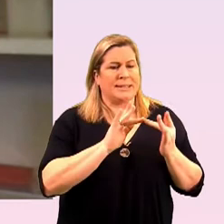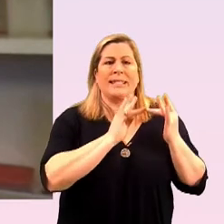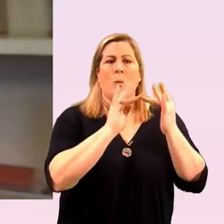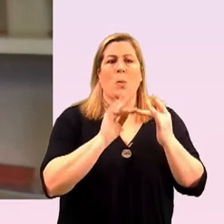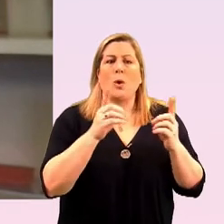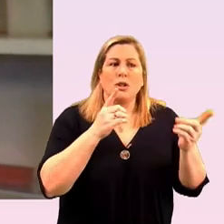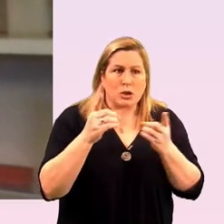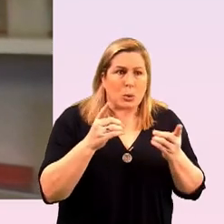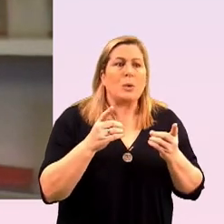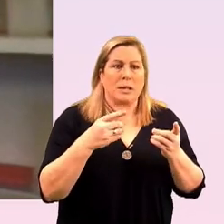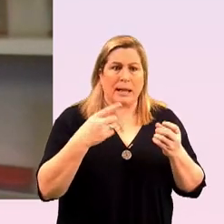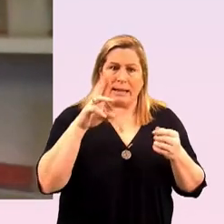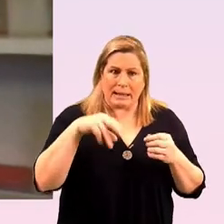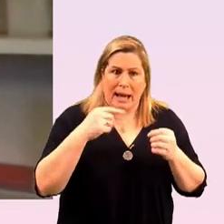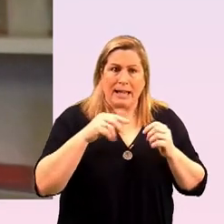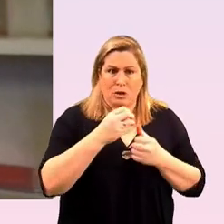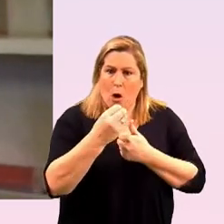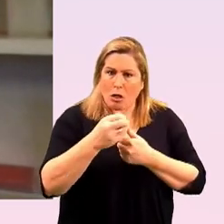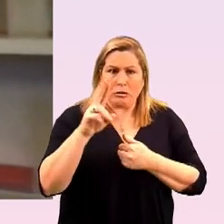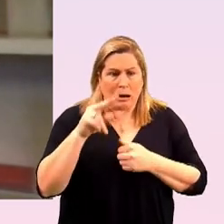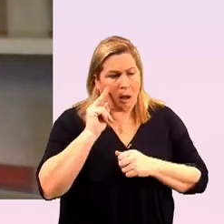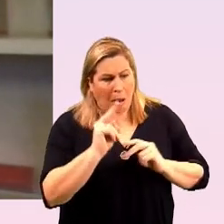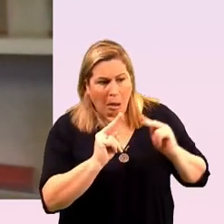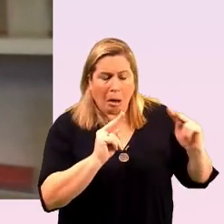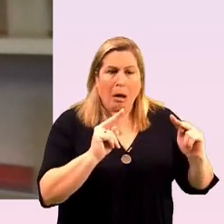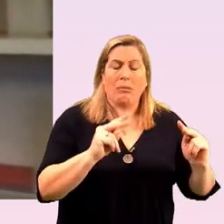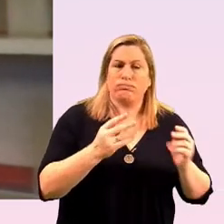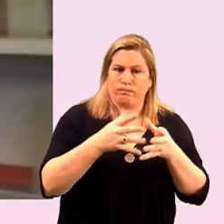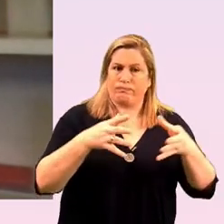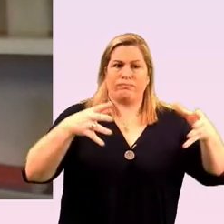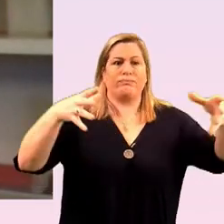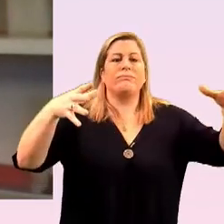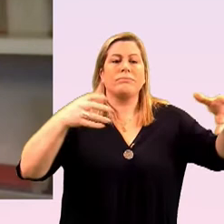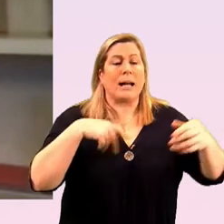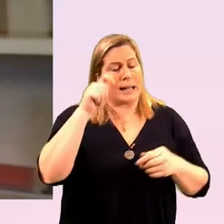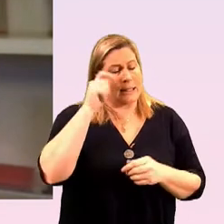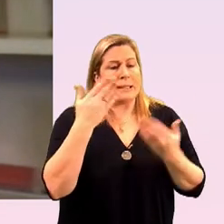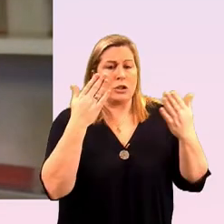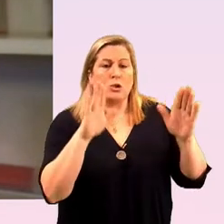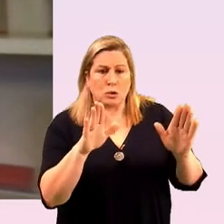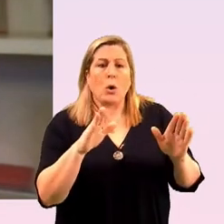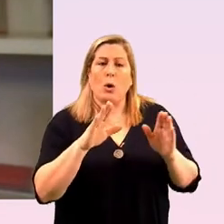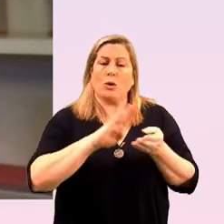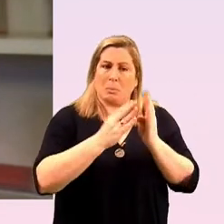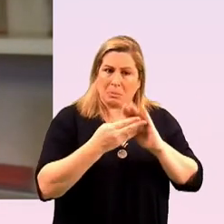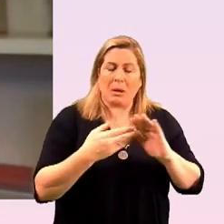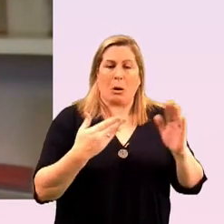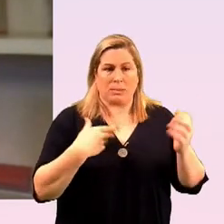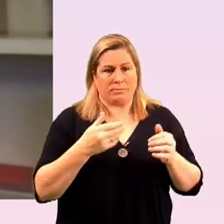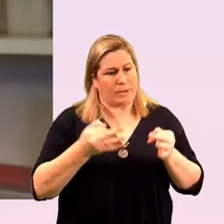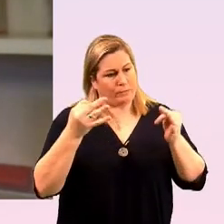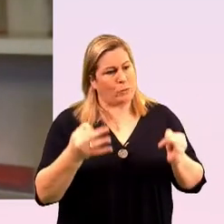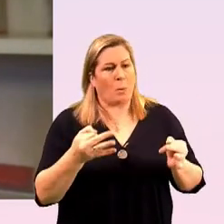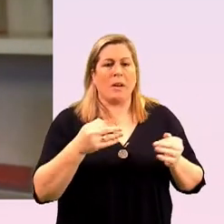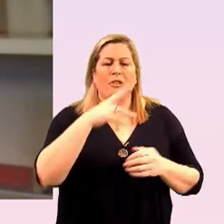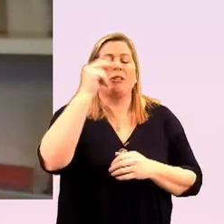doing. And that, I think that's a sign of, you know, things that are maturing. You know, for example, certainly in the bank,